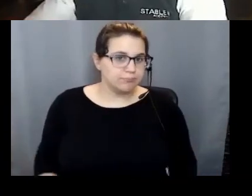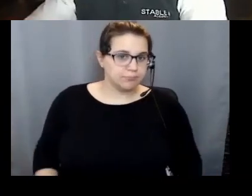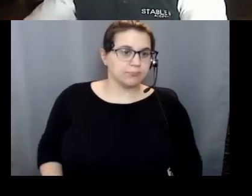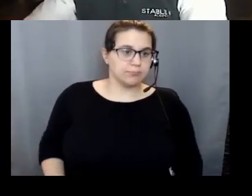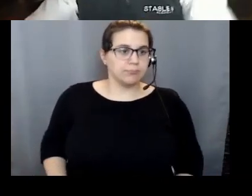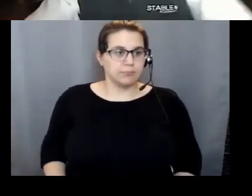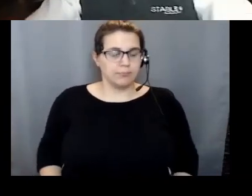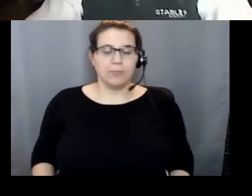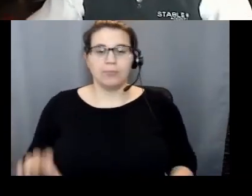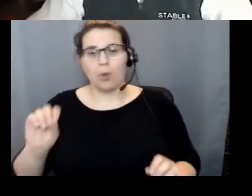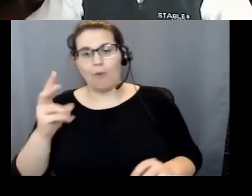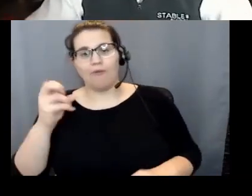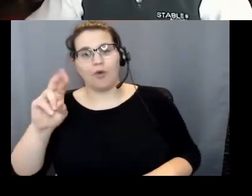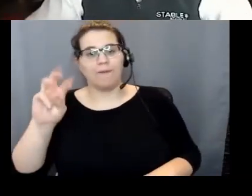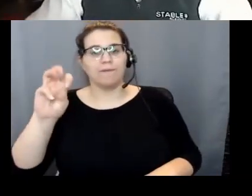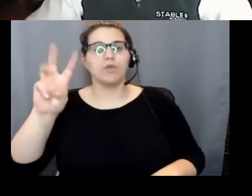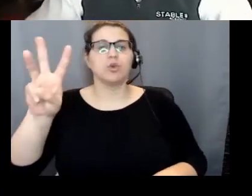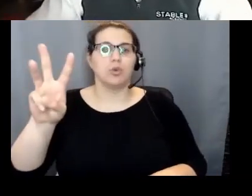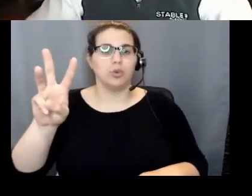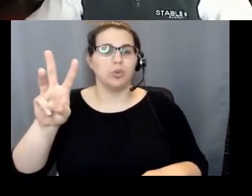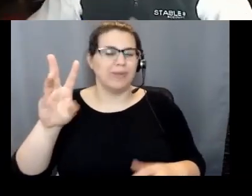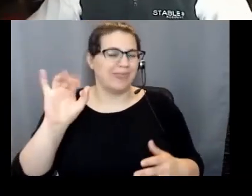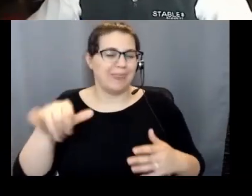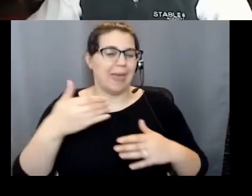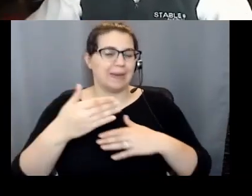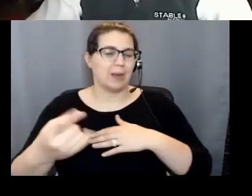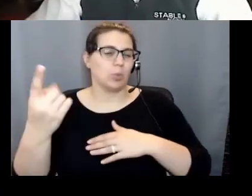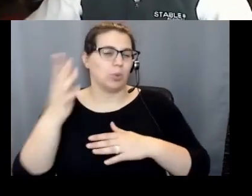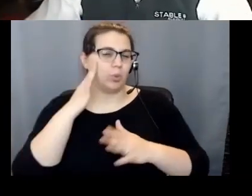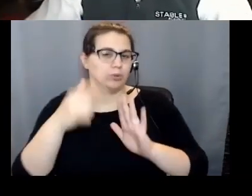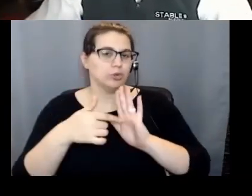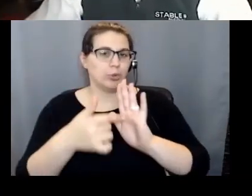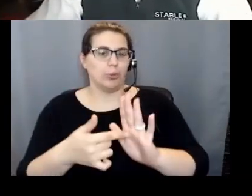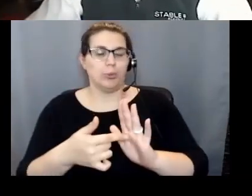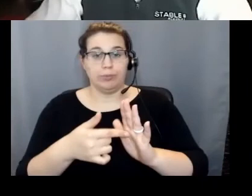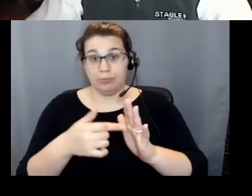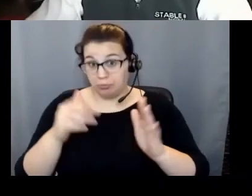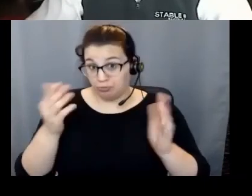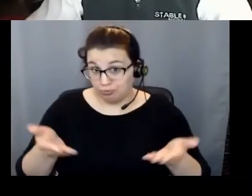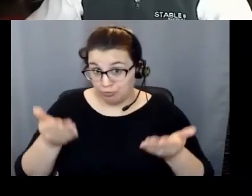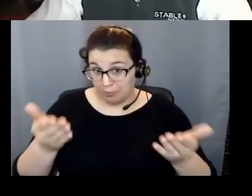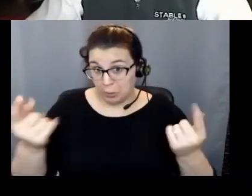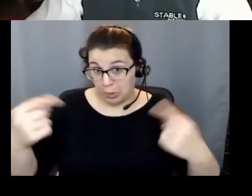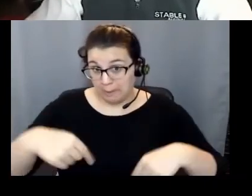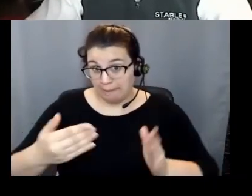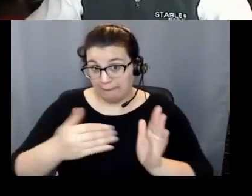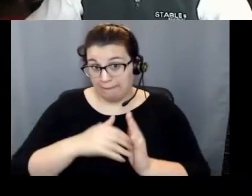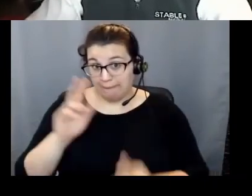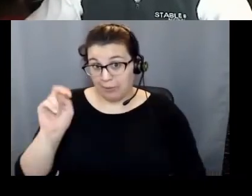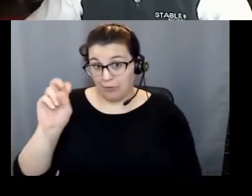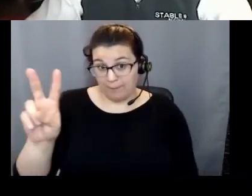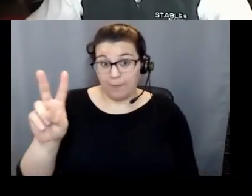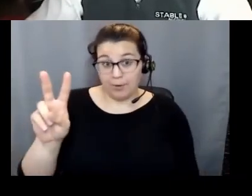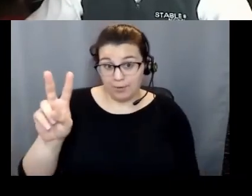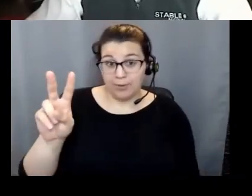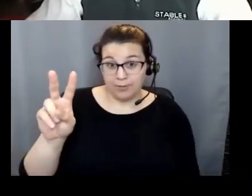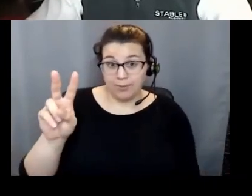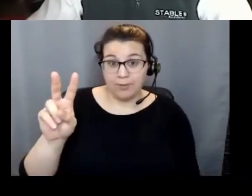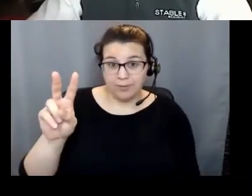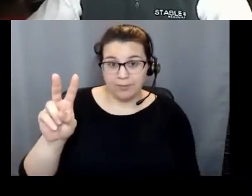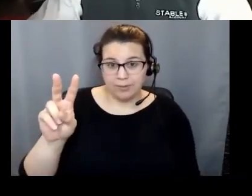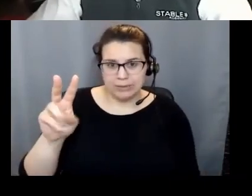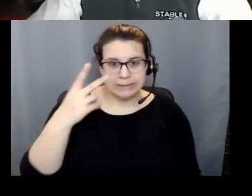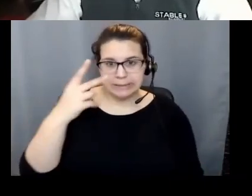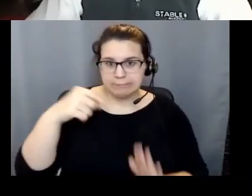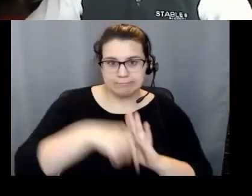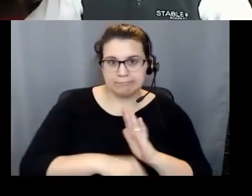again, the overview page will be on our next webinar. So we all recommend that you come to that one so you can see more in depth about how the account